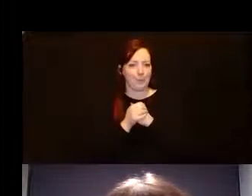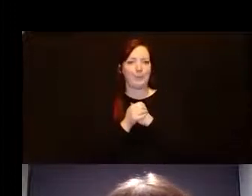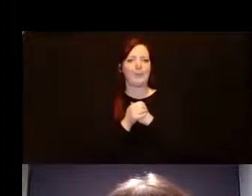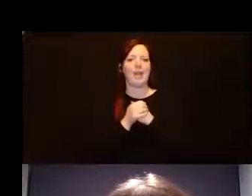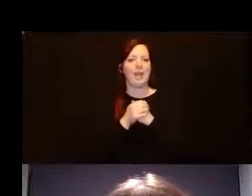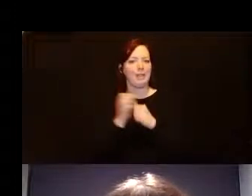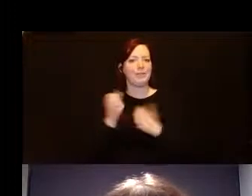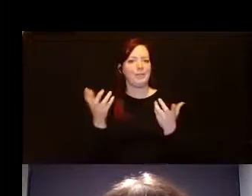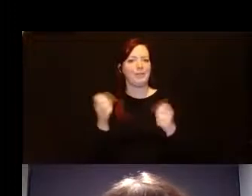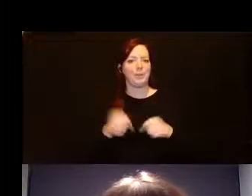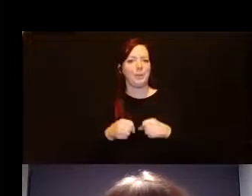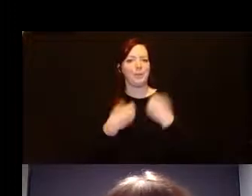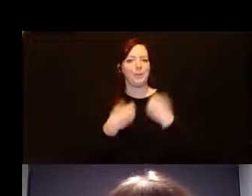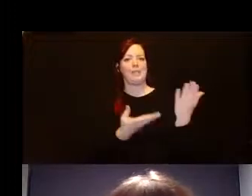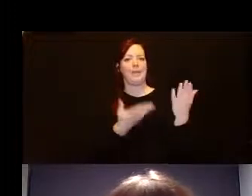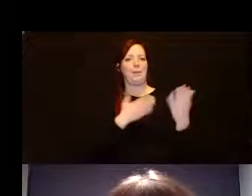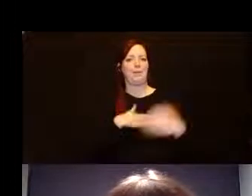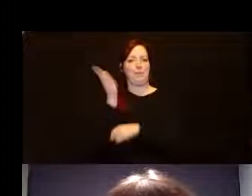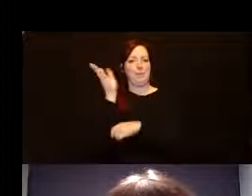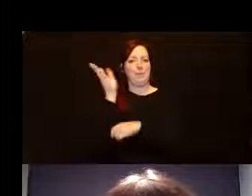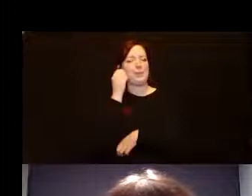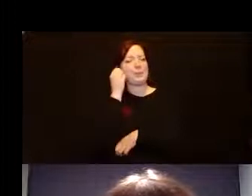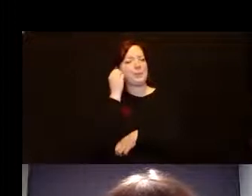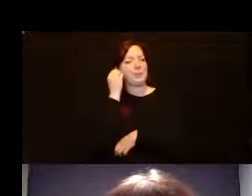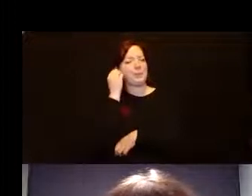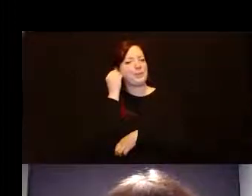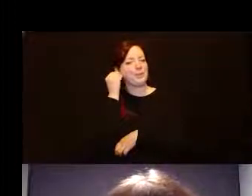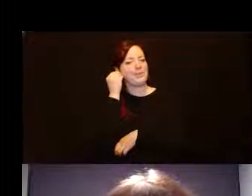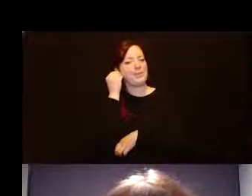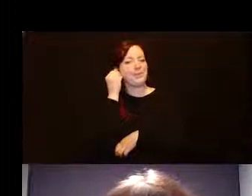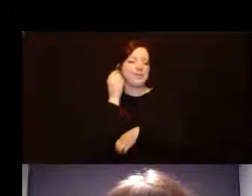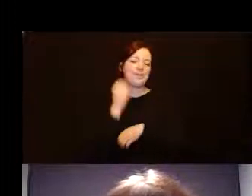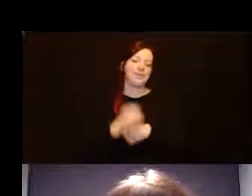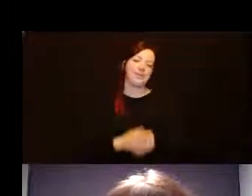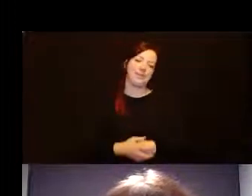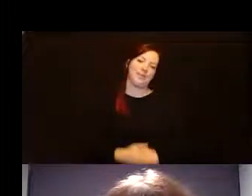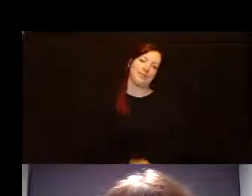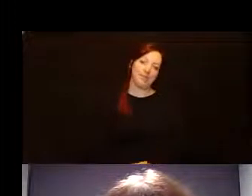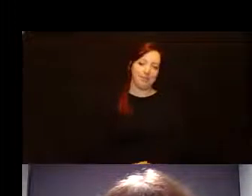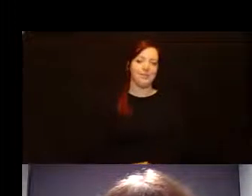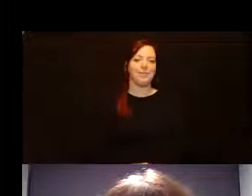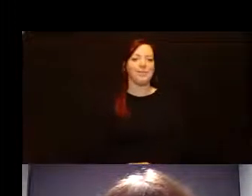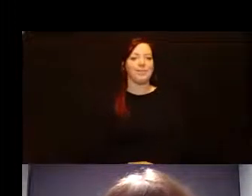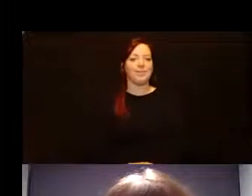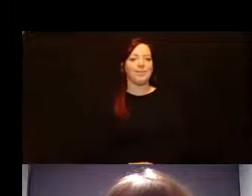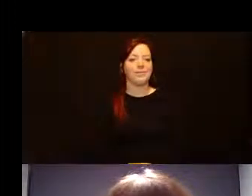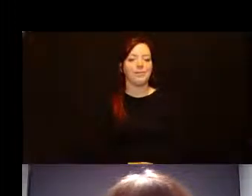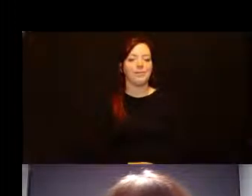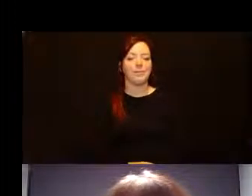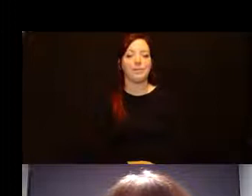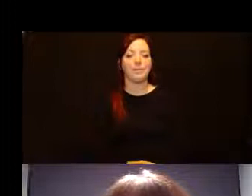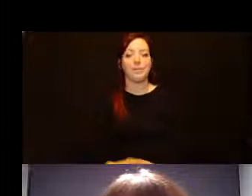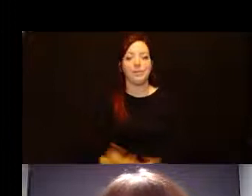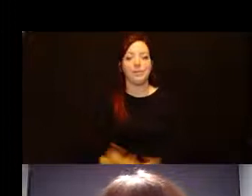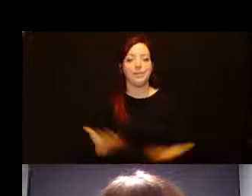Okay, so I hope I can, okay. So I will be talking about the